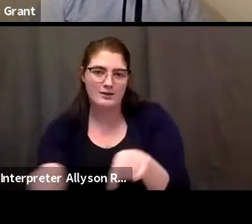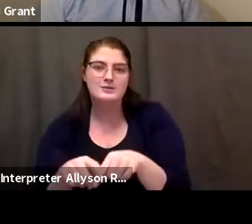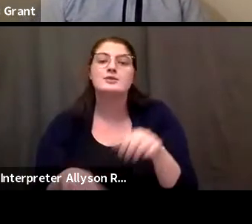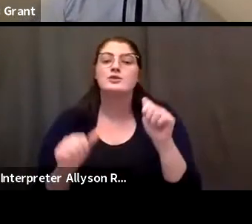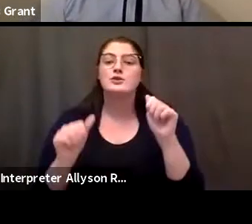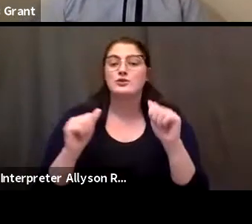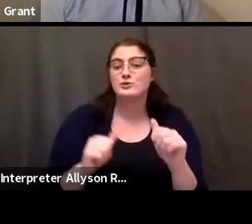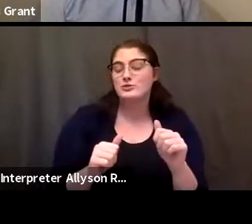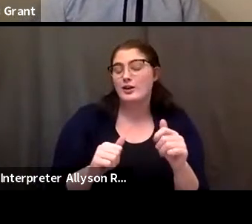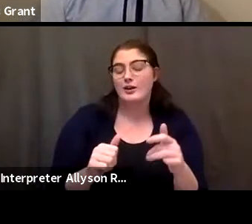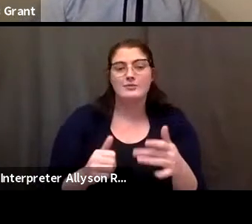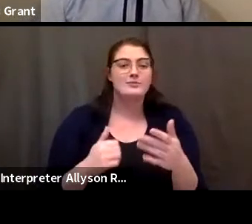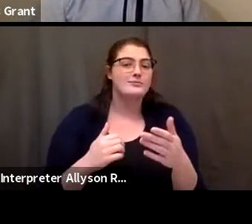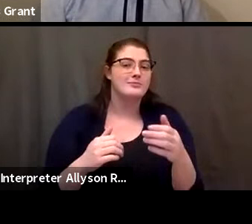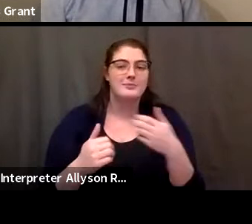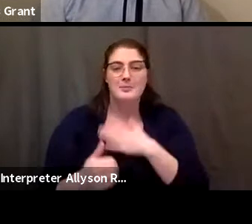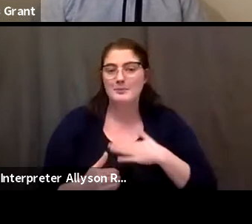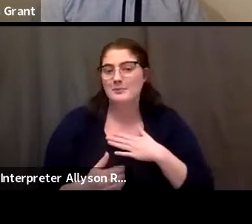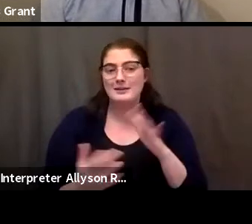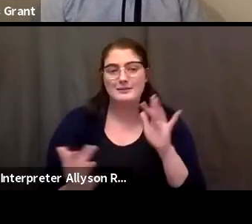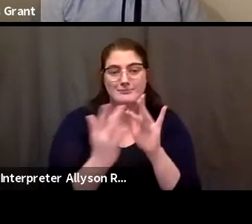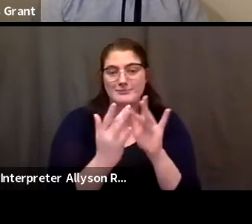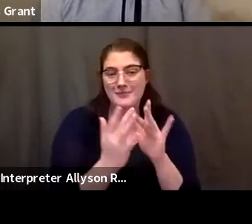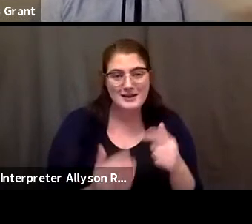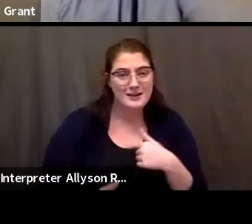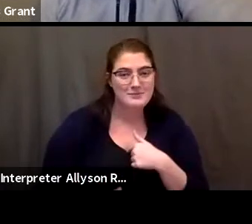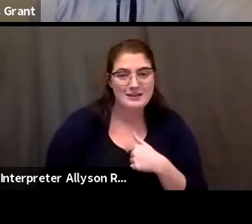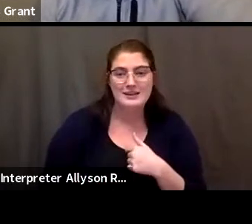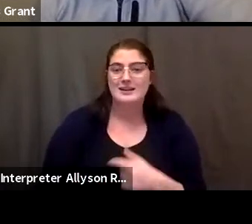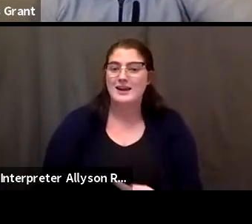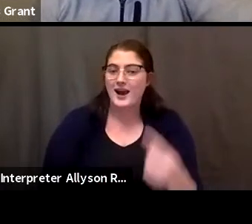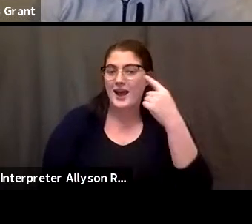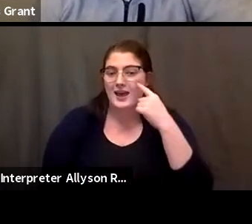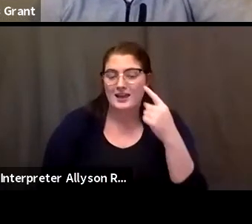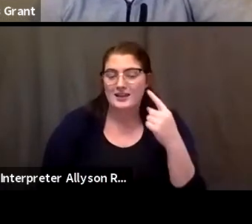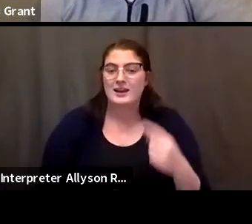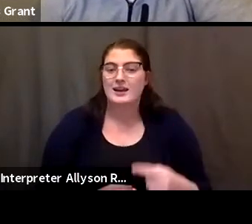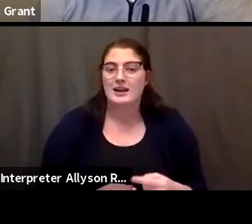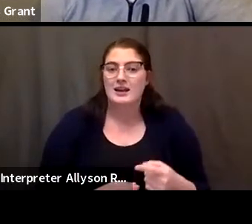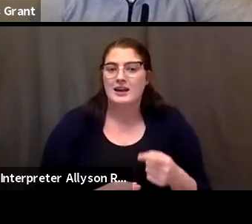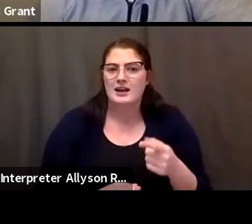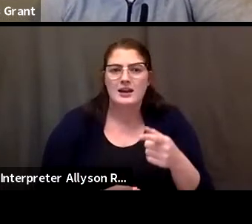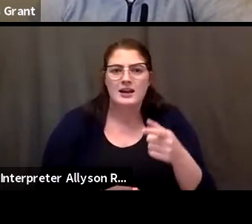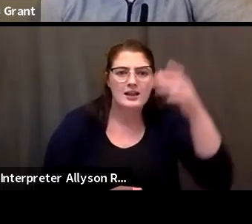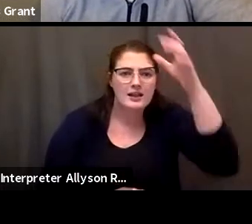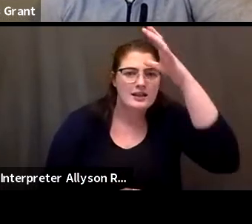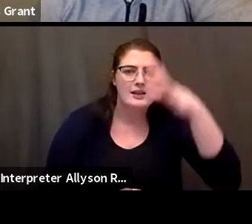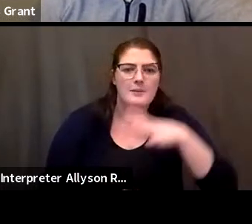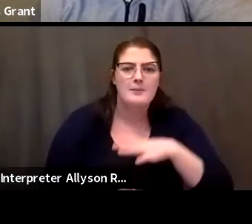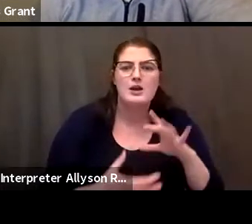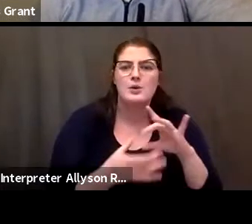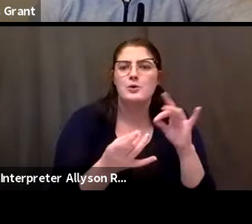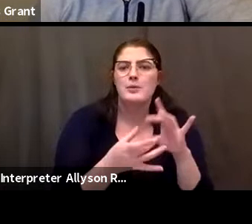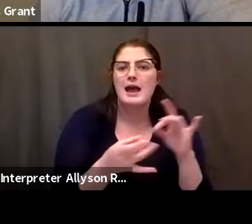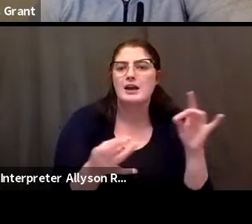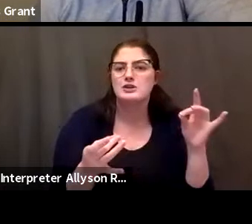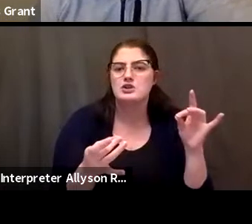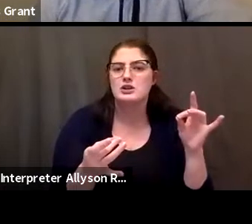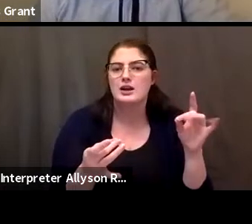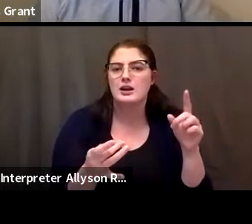so feel free to reach out to me. I think the gentleman who mentioned